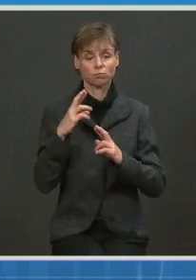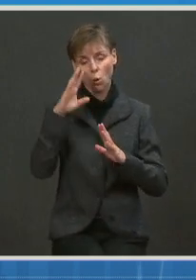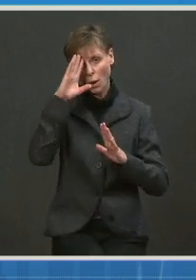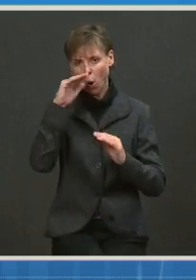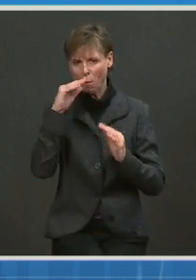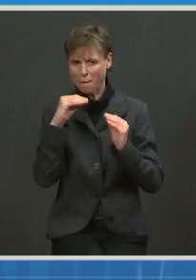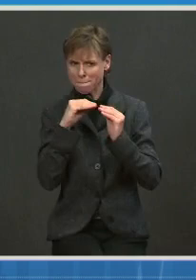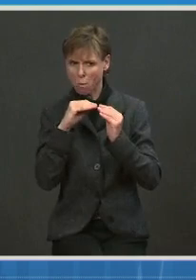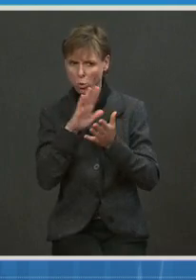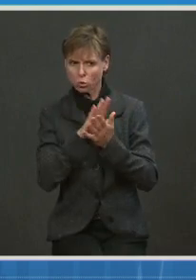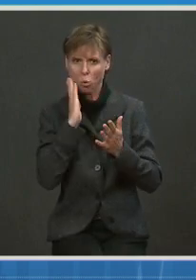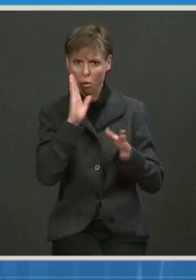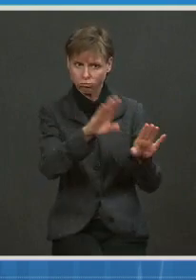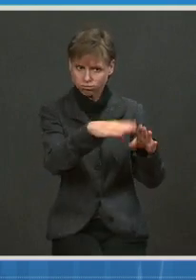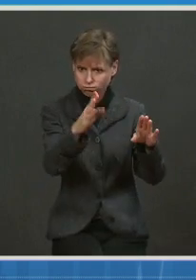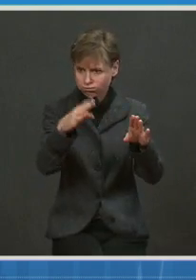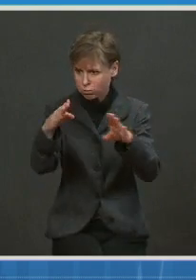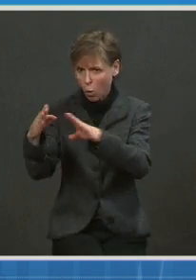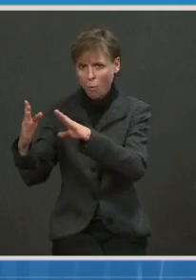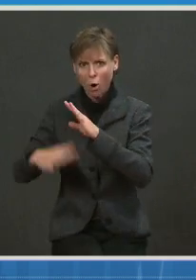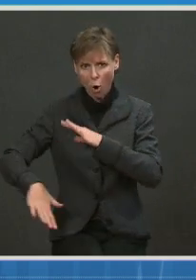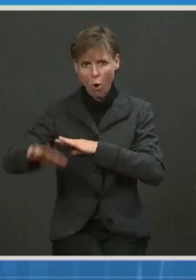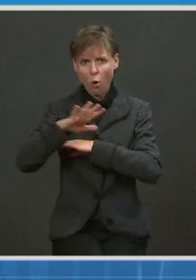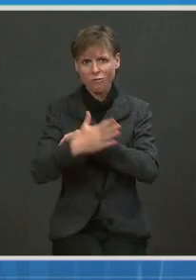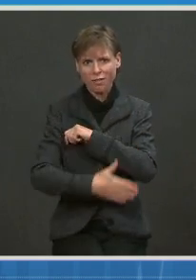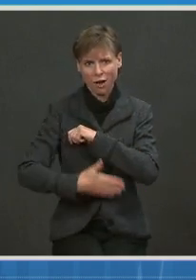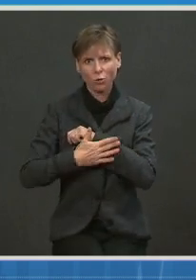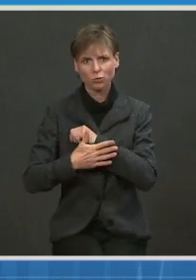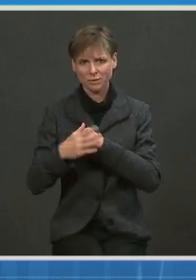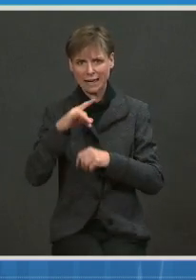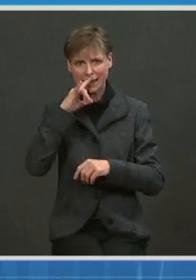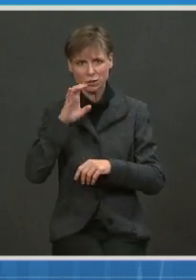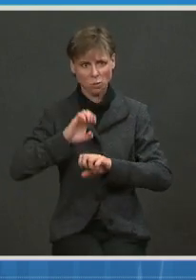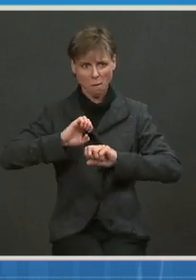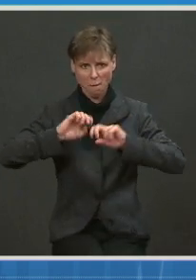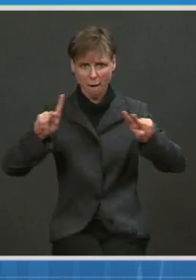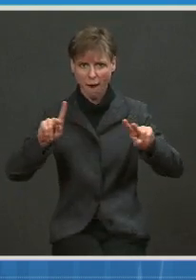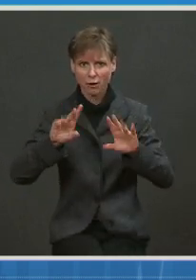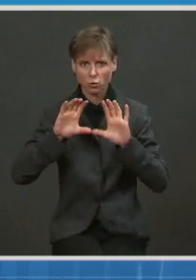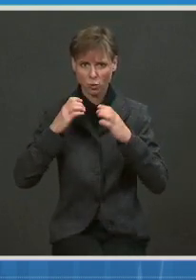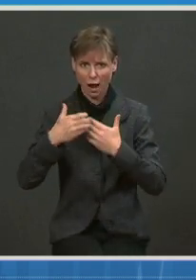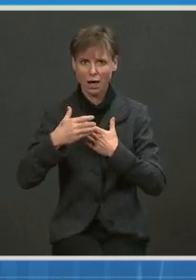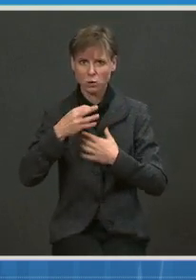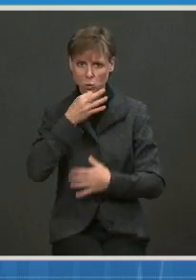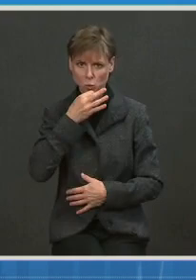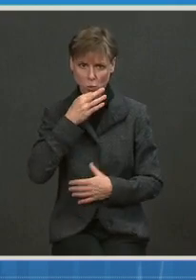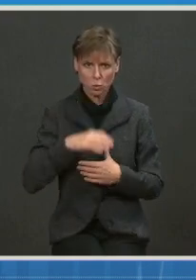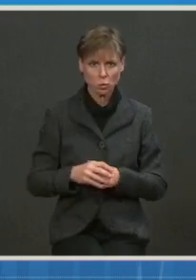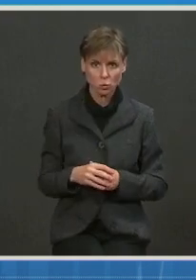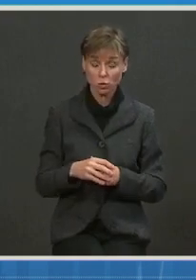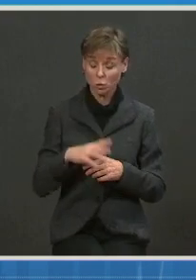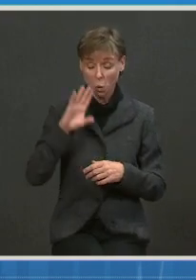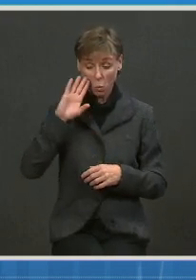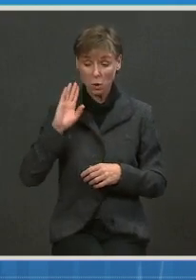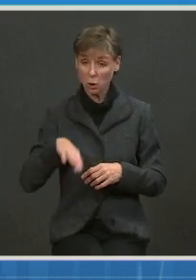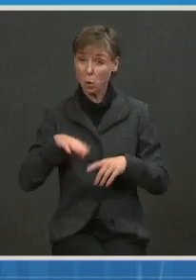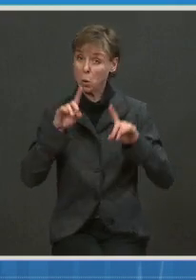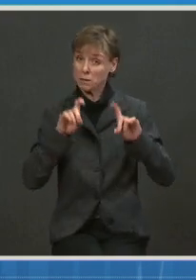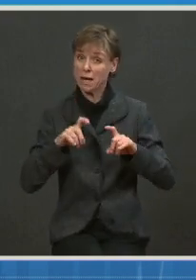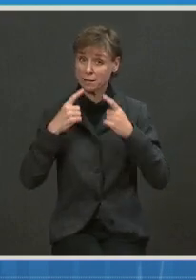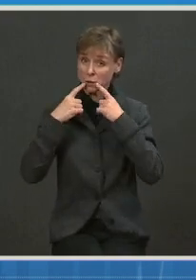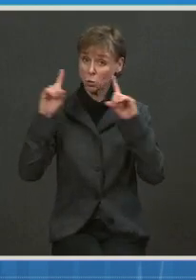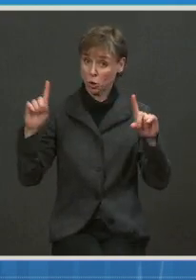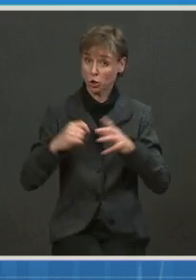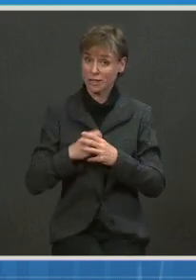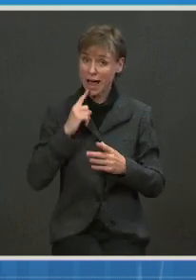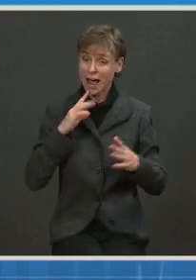and more kids will be back in the classroom soon. We know that testing works. We know that it works to identify cases and slow the